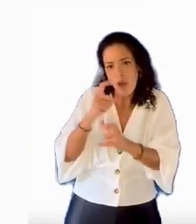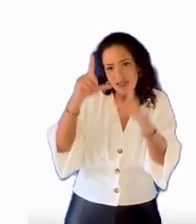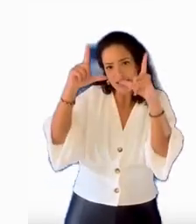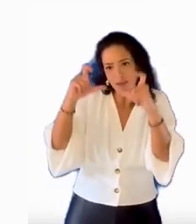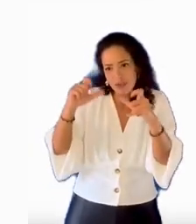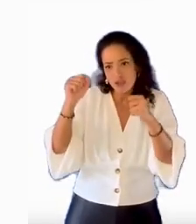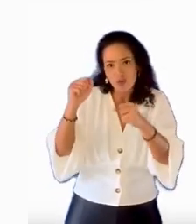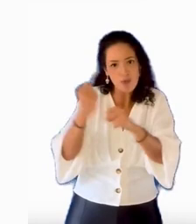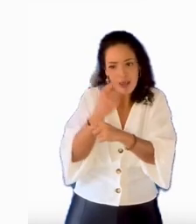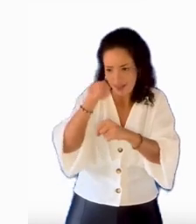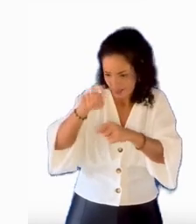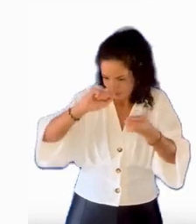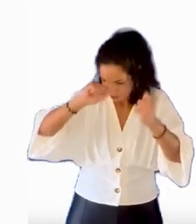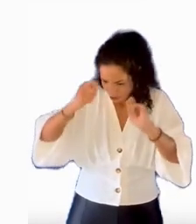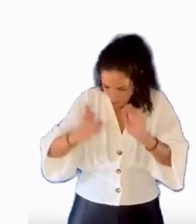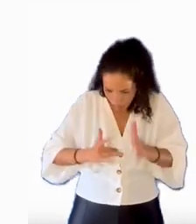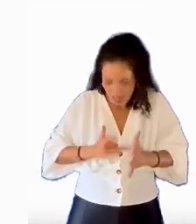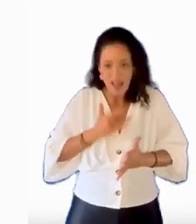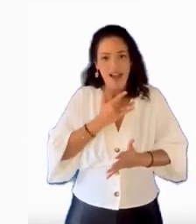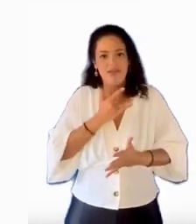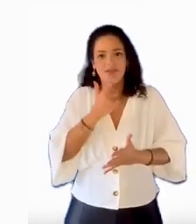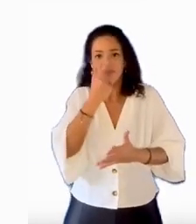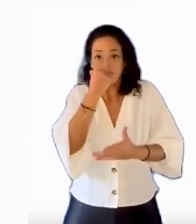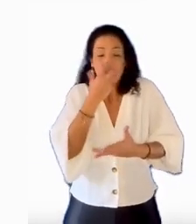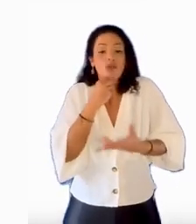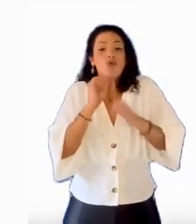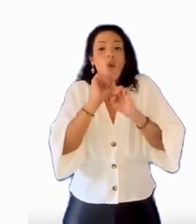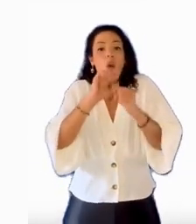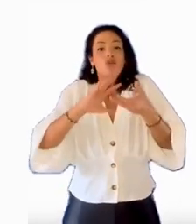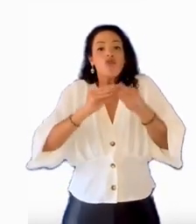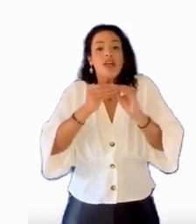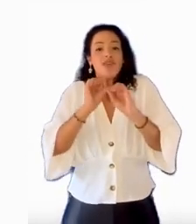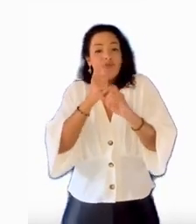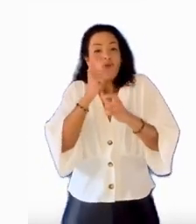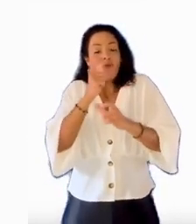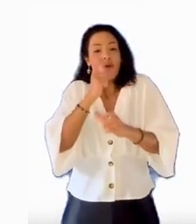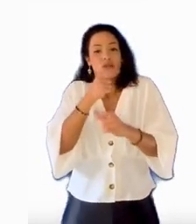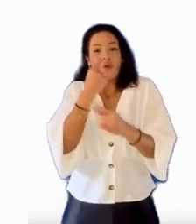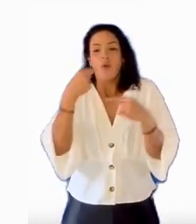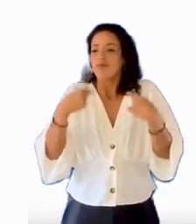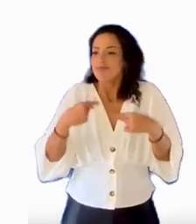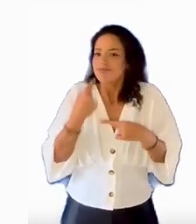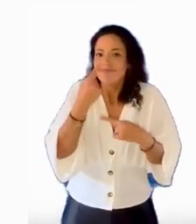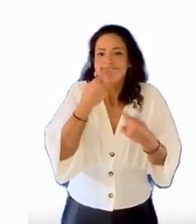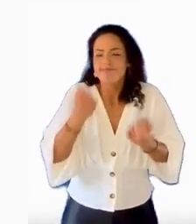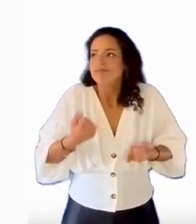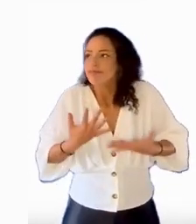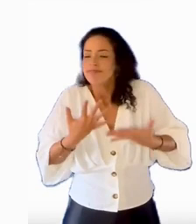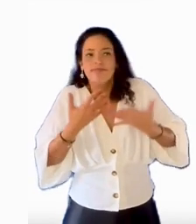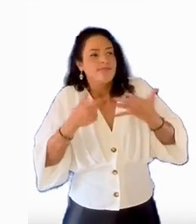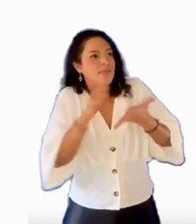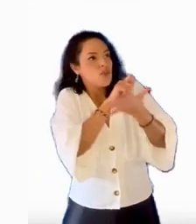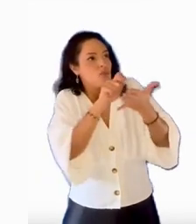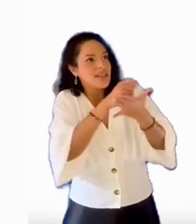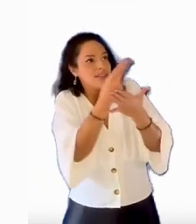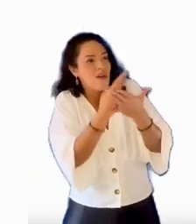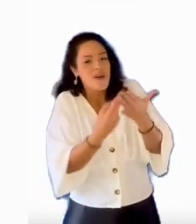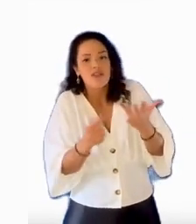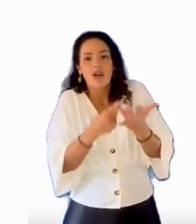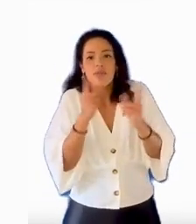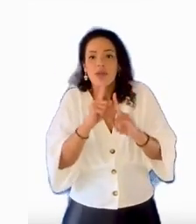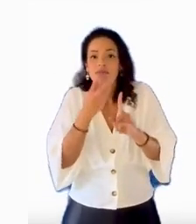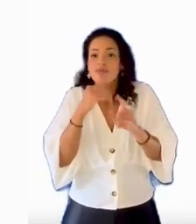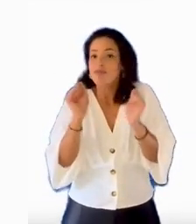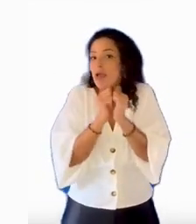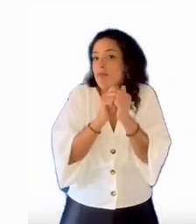to life? You can use your own creations and your own words, or allow yourself to be inspired by the writings and art of others. You can